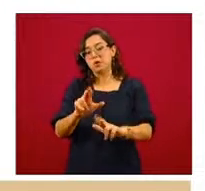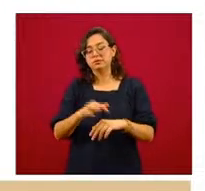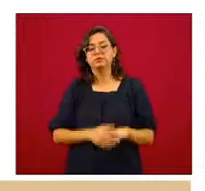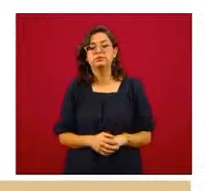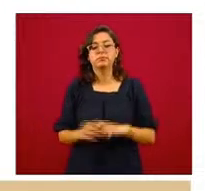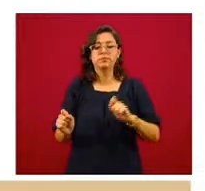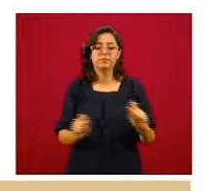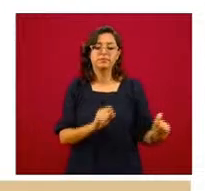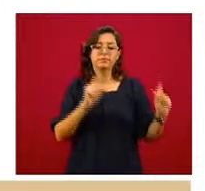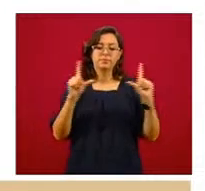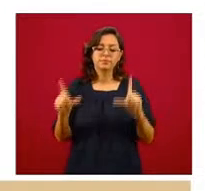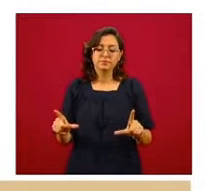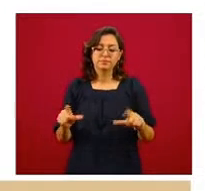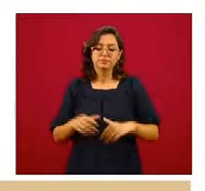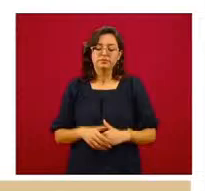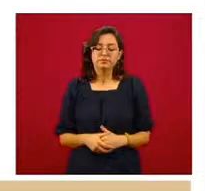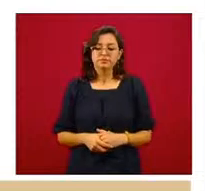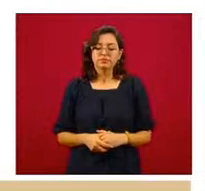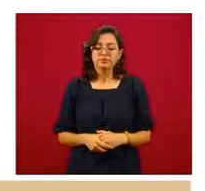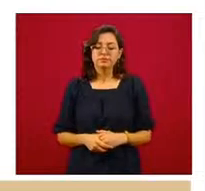lab tests.